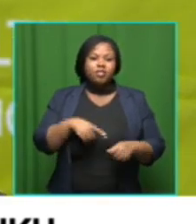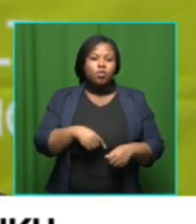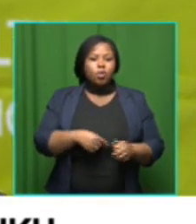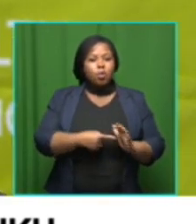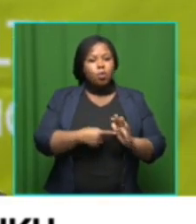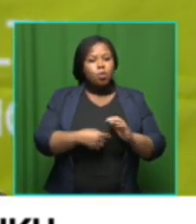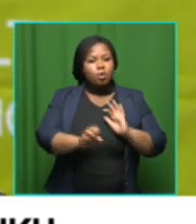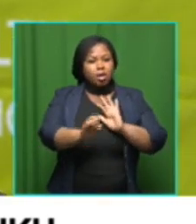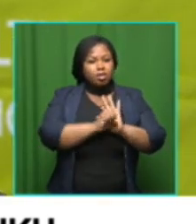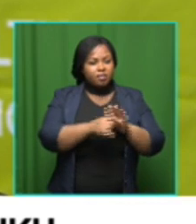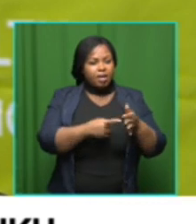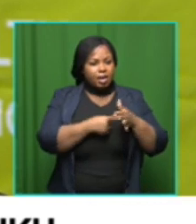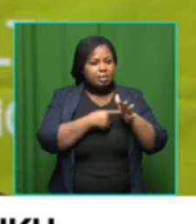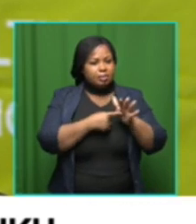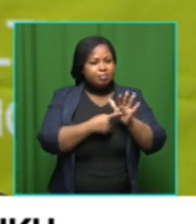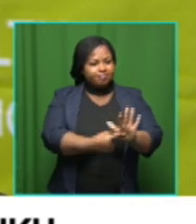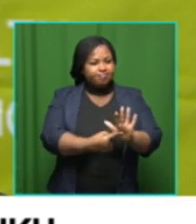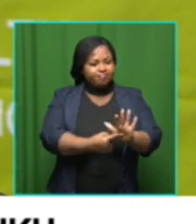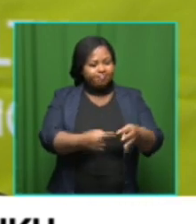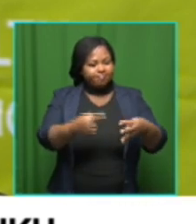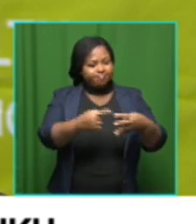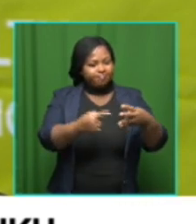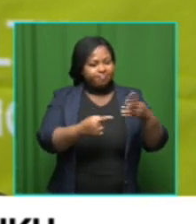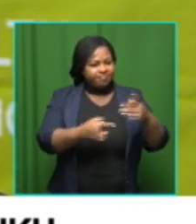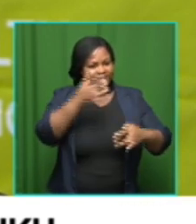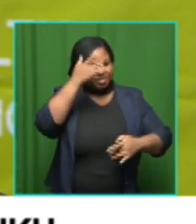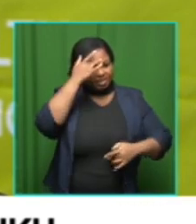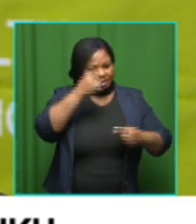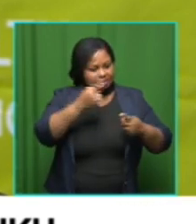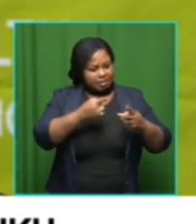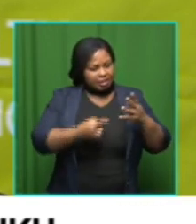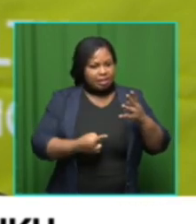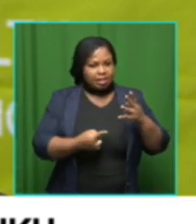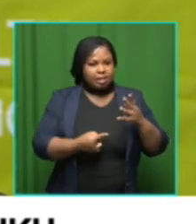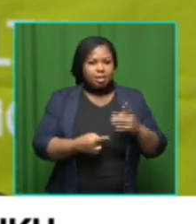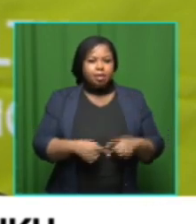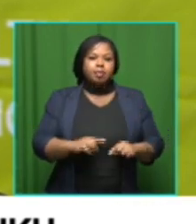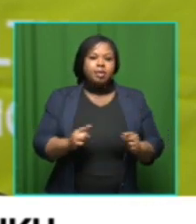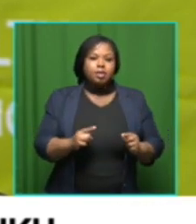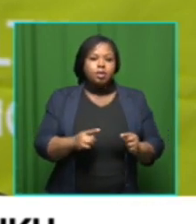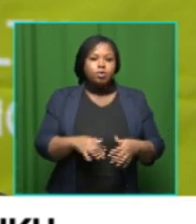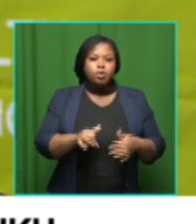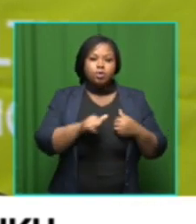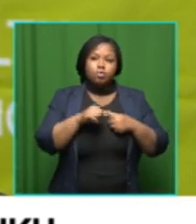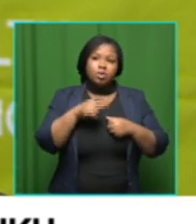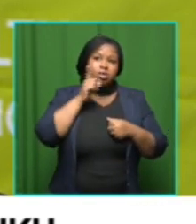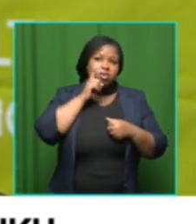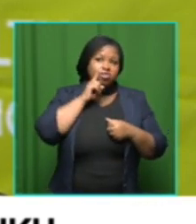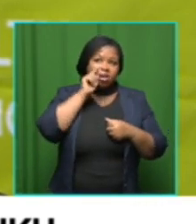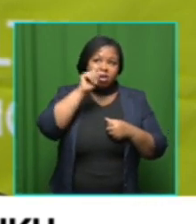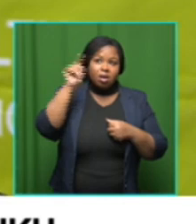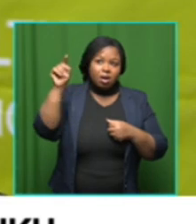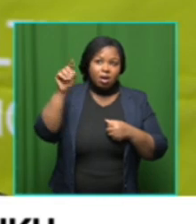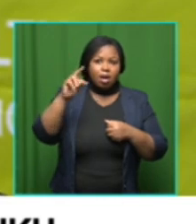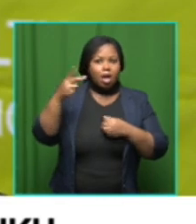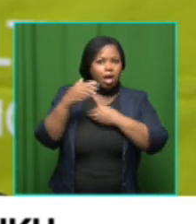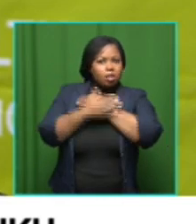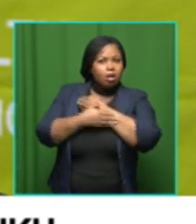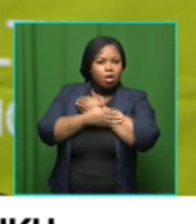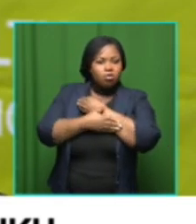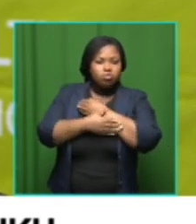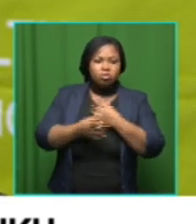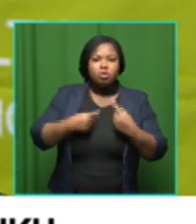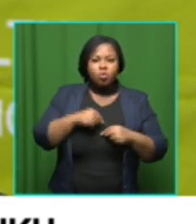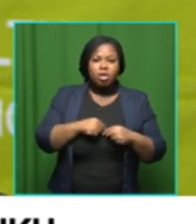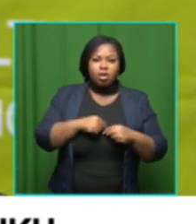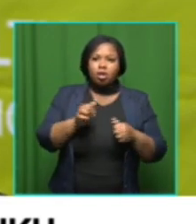at other countries, and what we want to do is we don't want to follow, we want to lead. We've got the